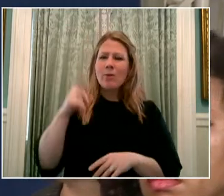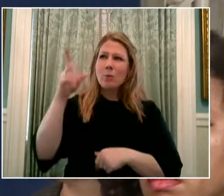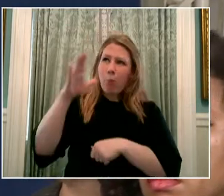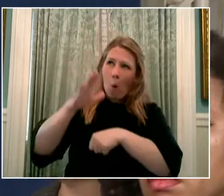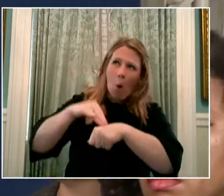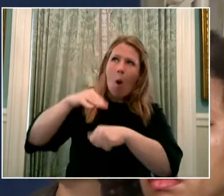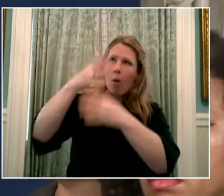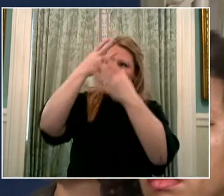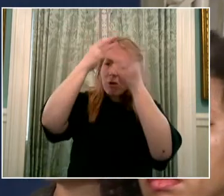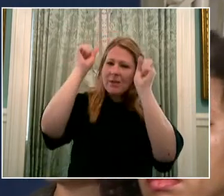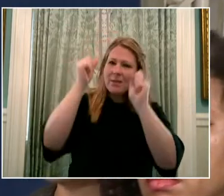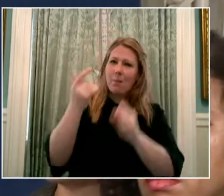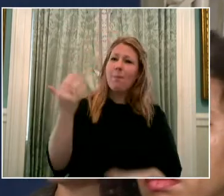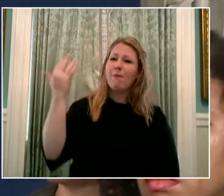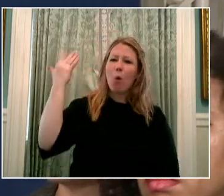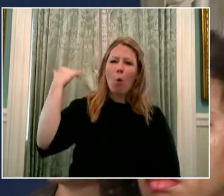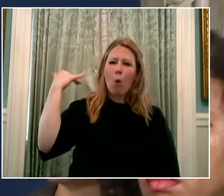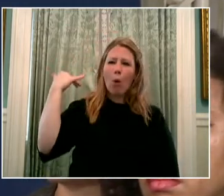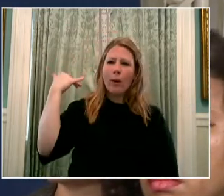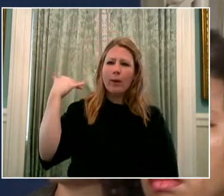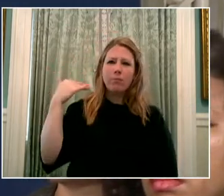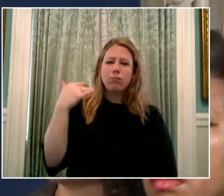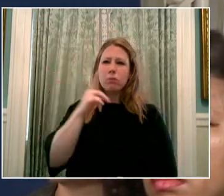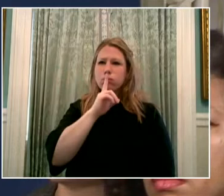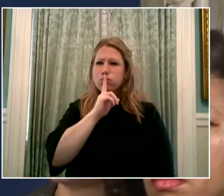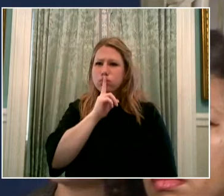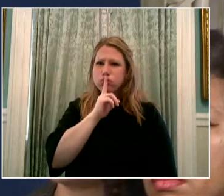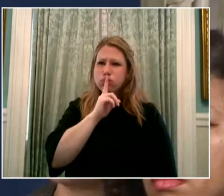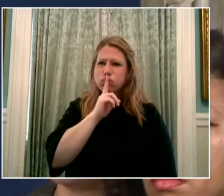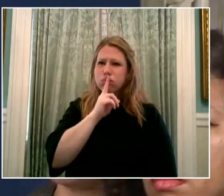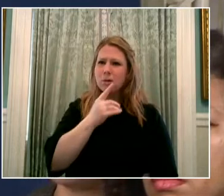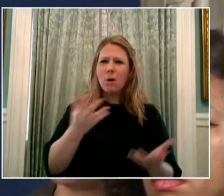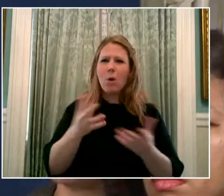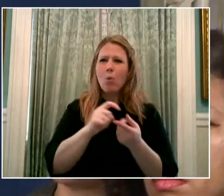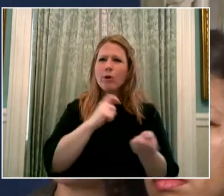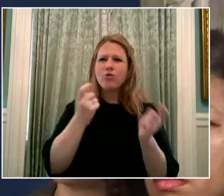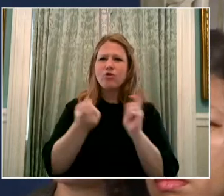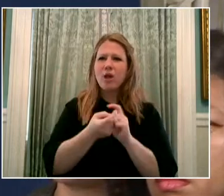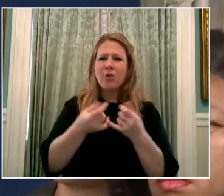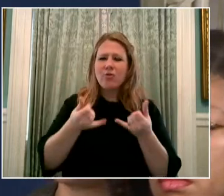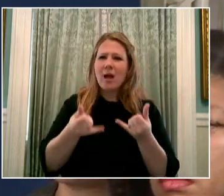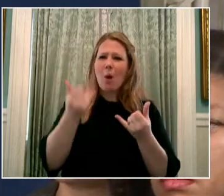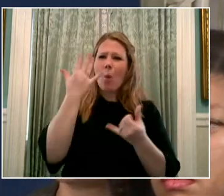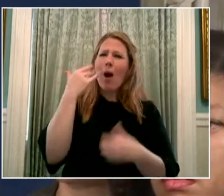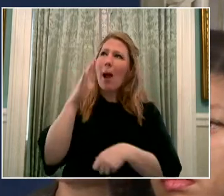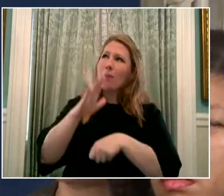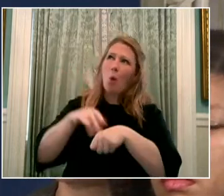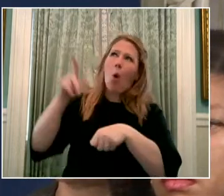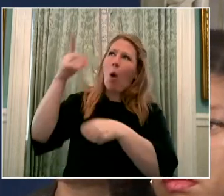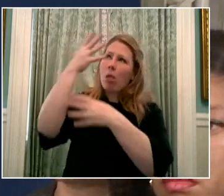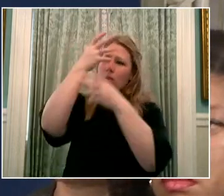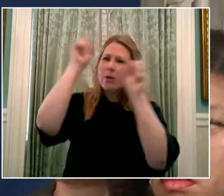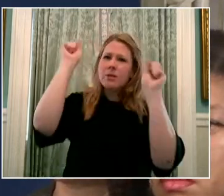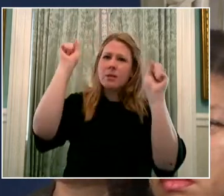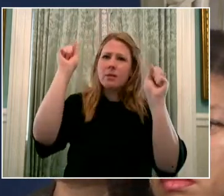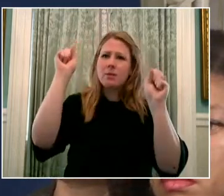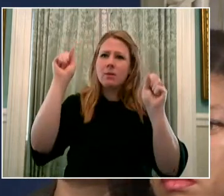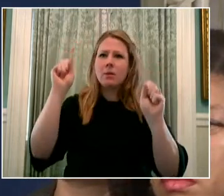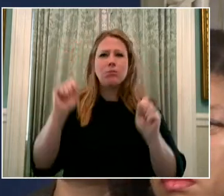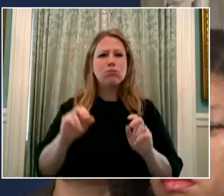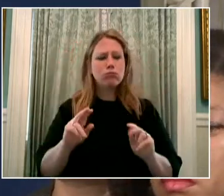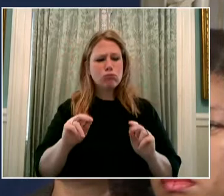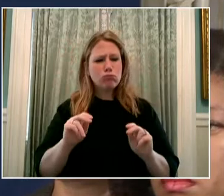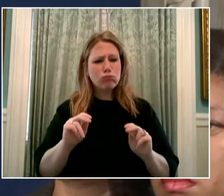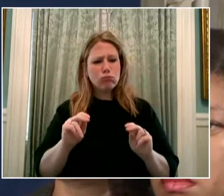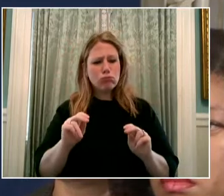this particular call on it? No, I've said this, those who have been here in this rotunda, I've said it over and over again. The